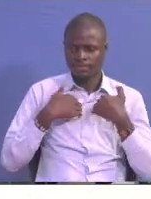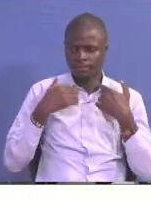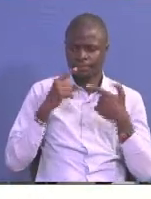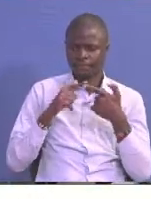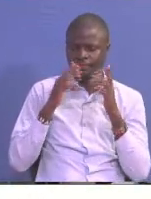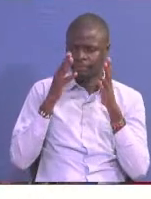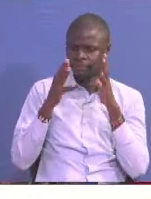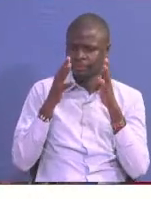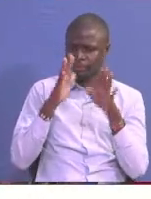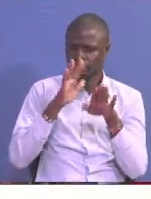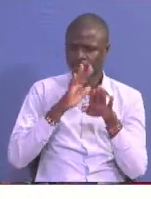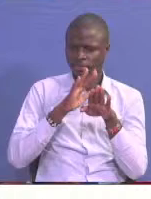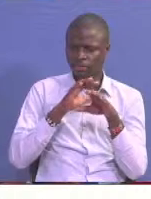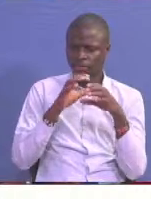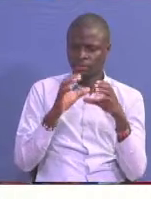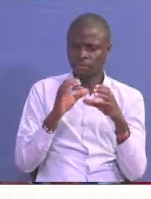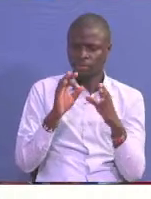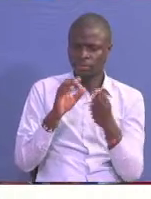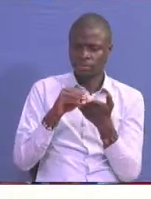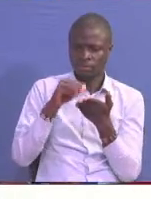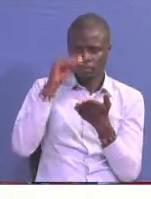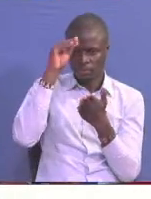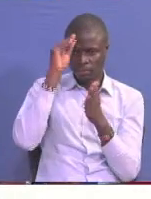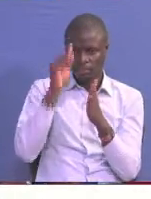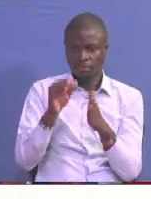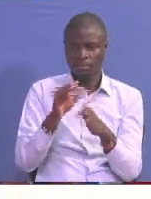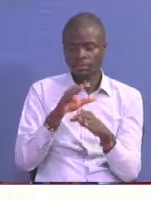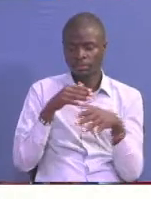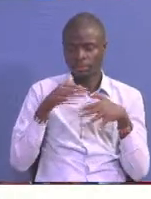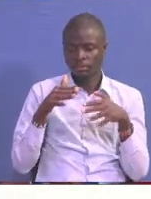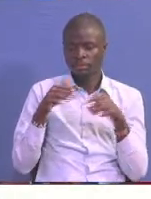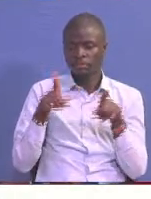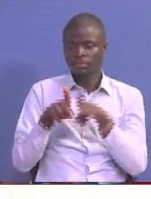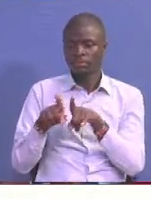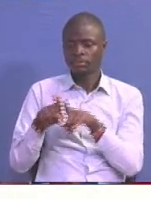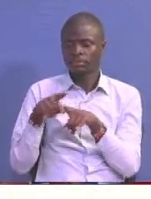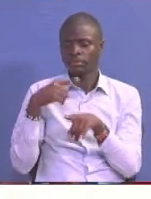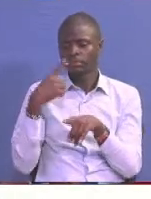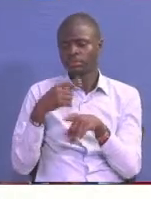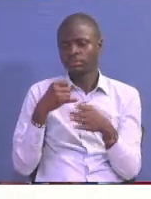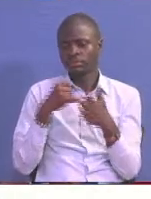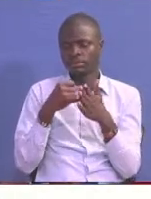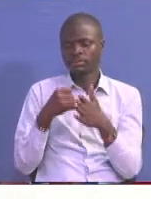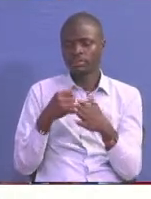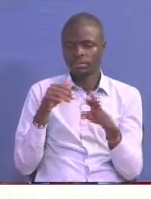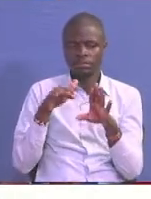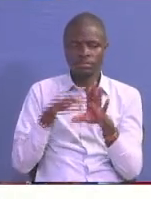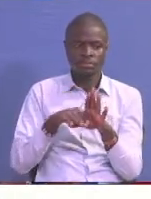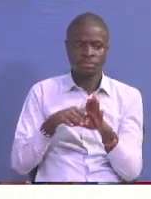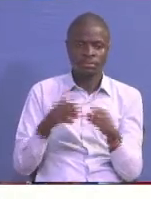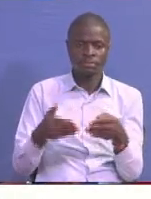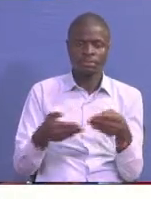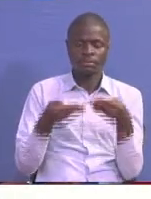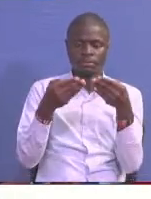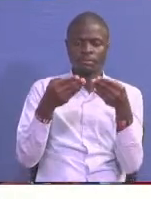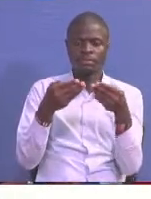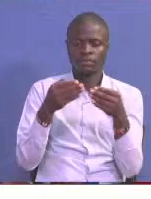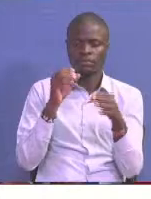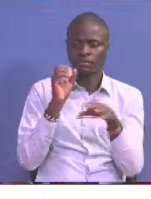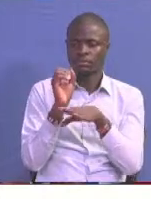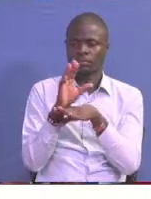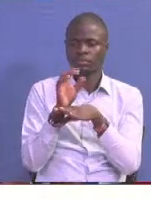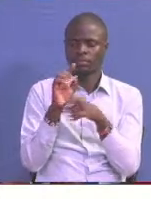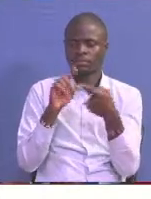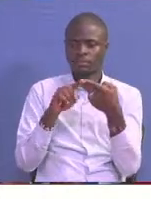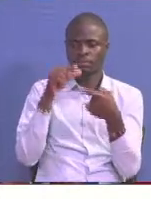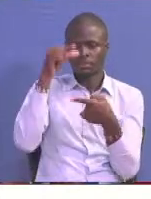a community of scholars and people also who are involved in providing advice to